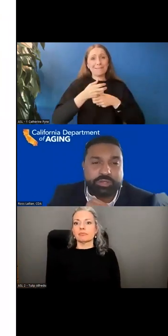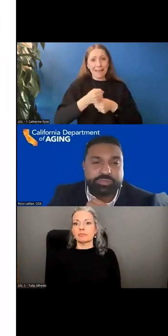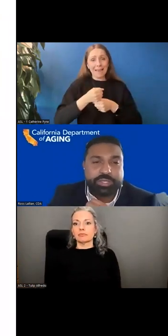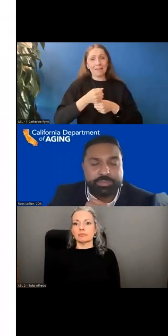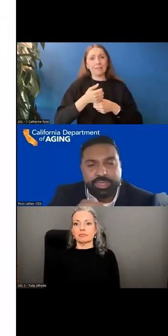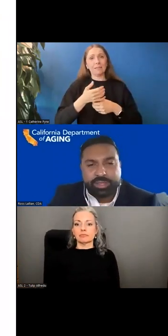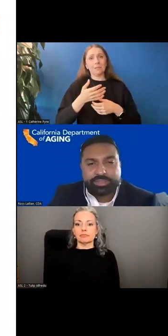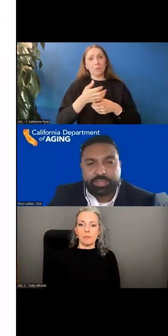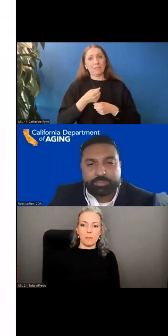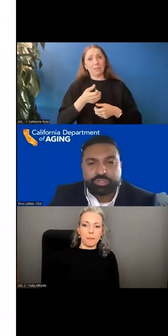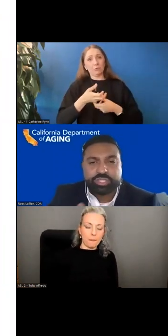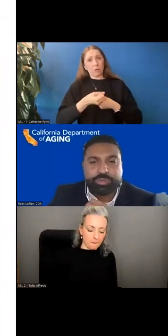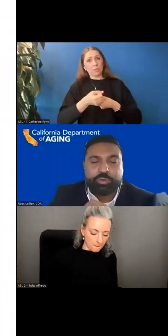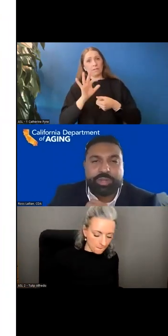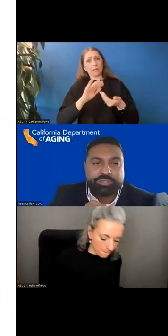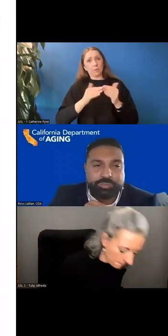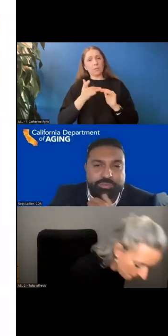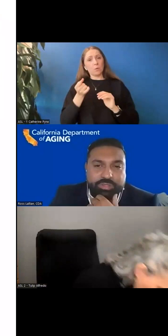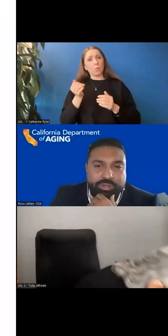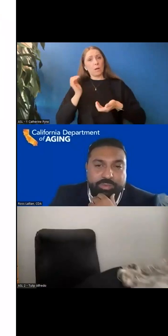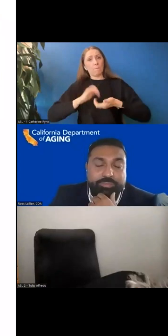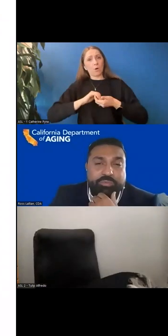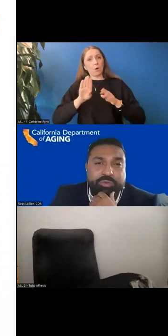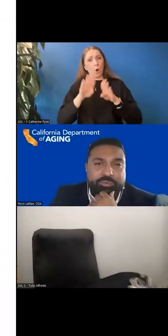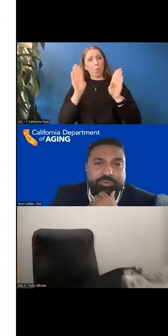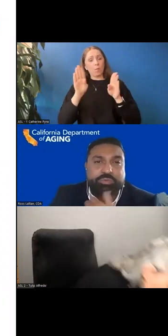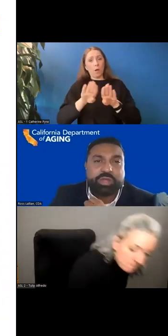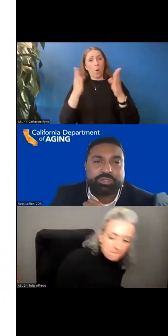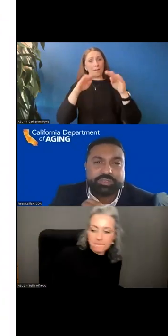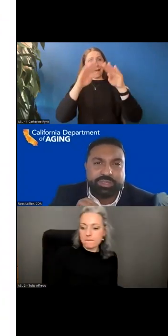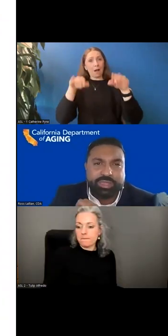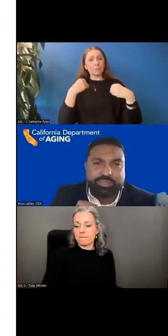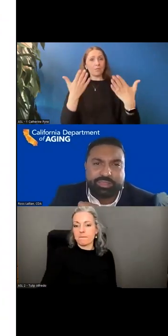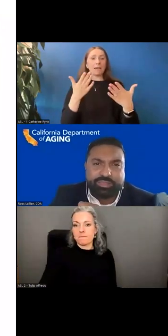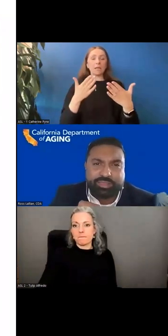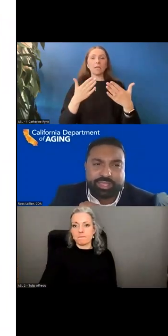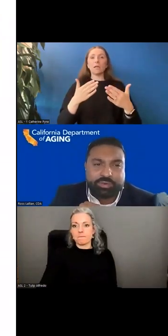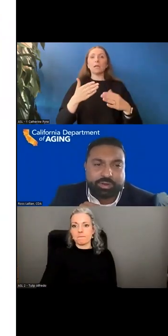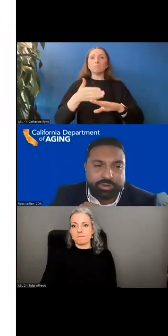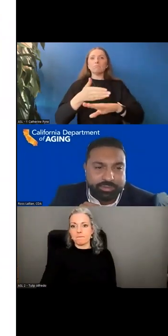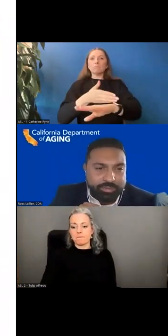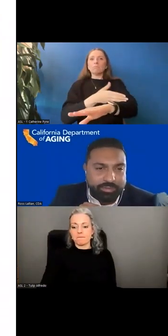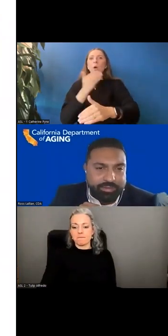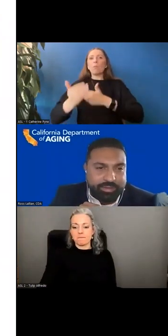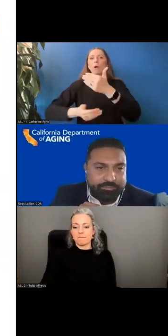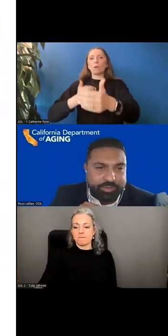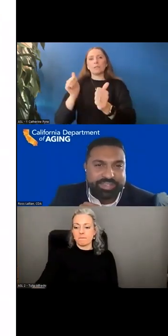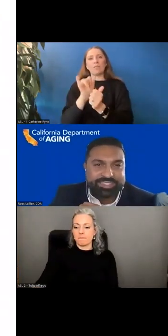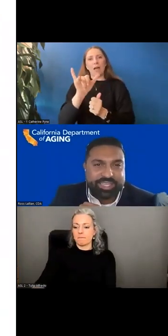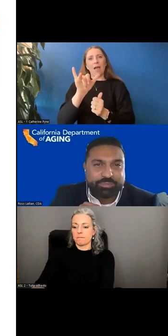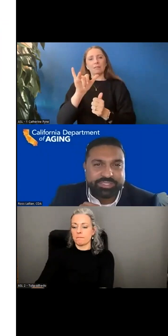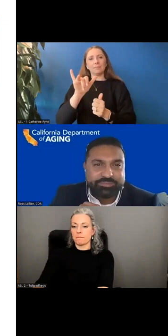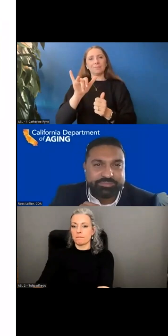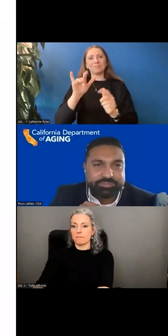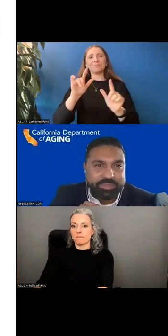high response rate. And I think in partnership with the Open House, we made we made progress in that regard. Go to the